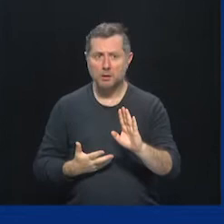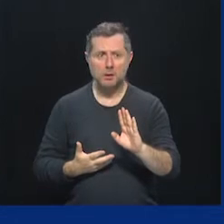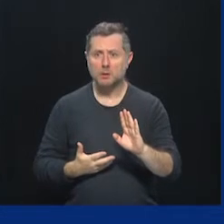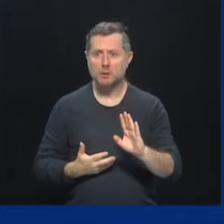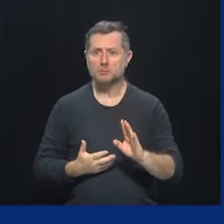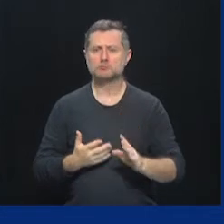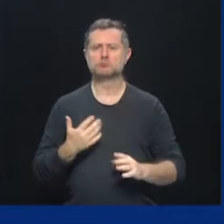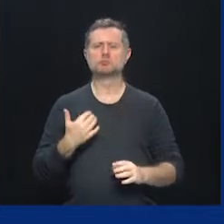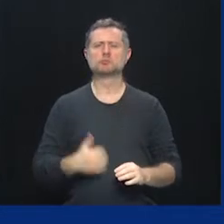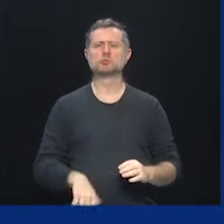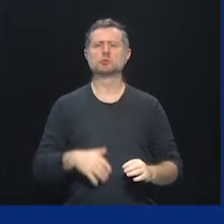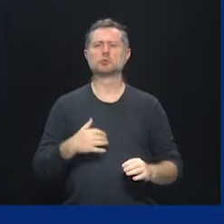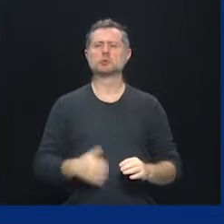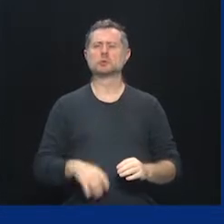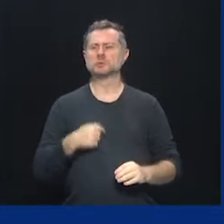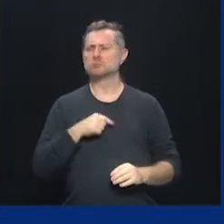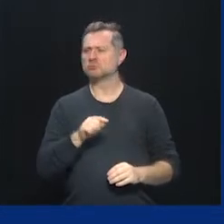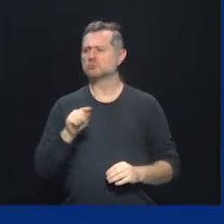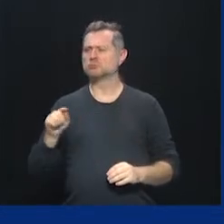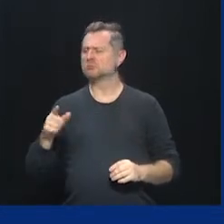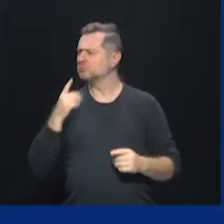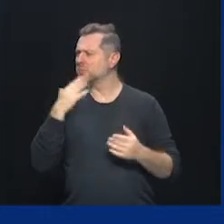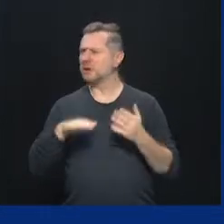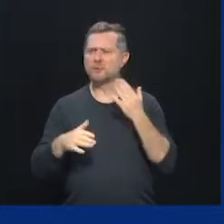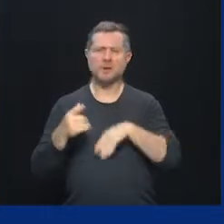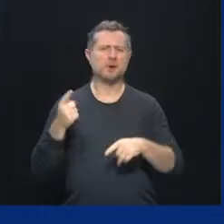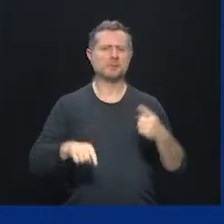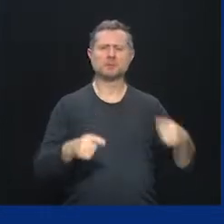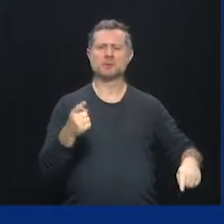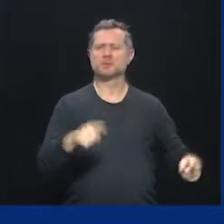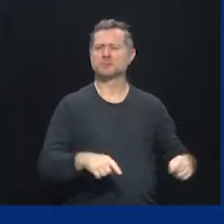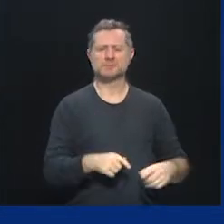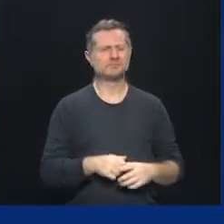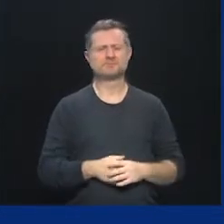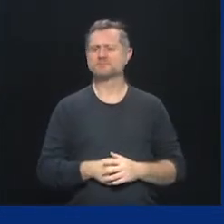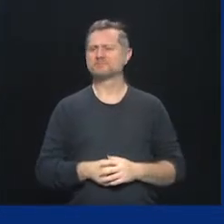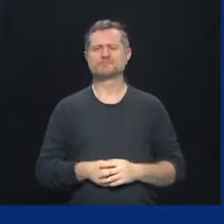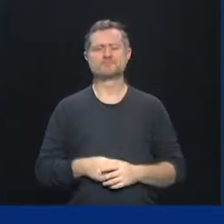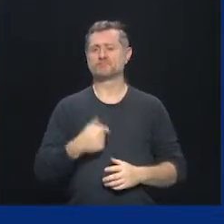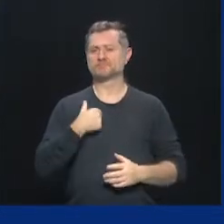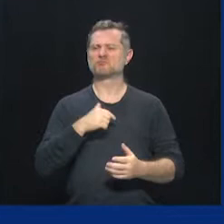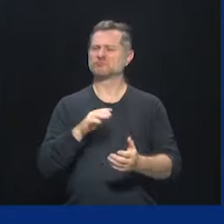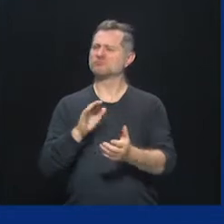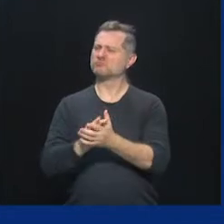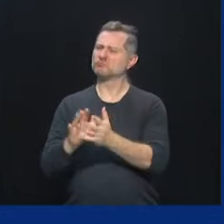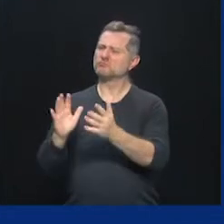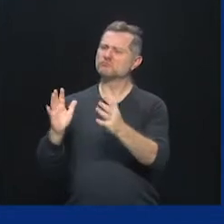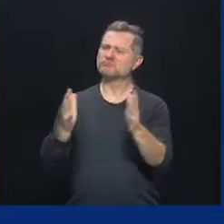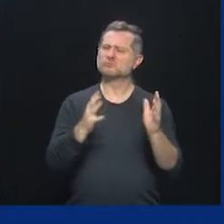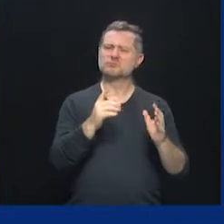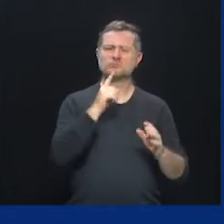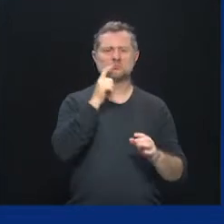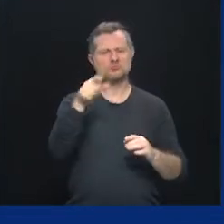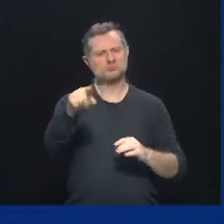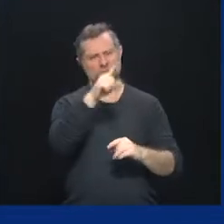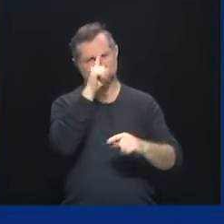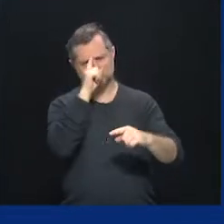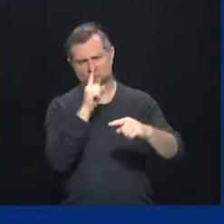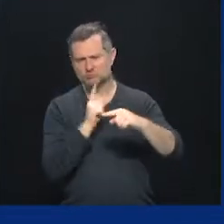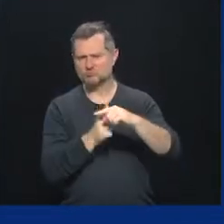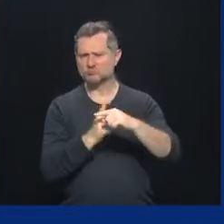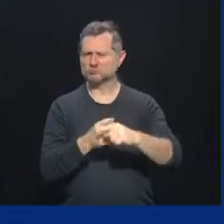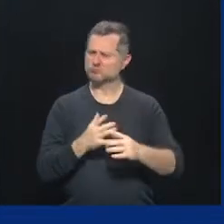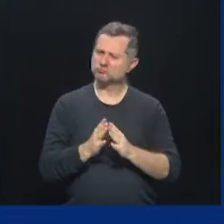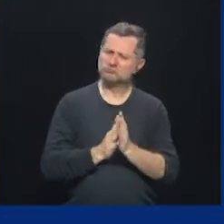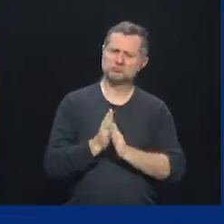through. And I want to commend the neighbors for their positive attitude, their resilience, that